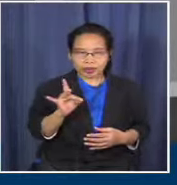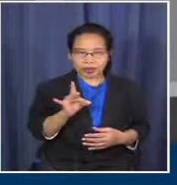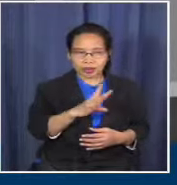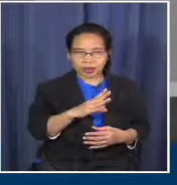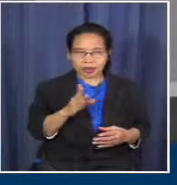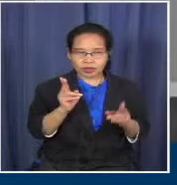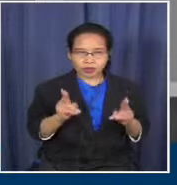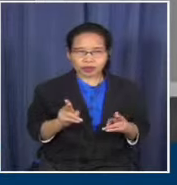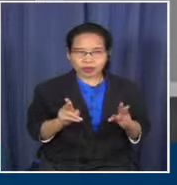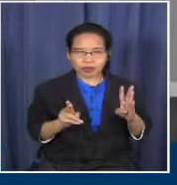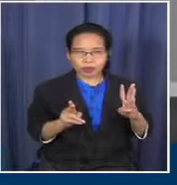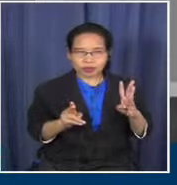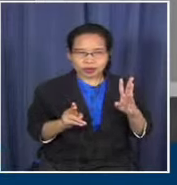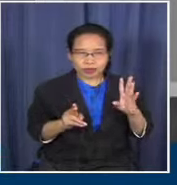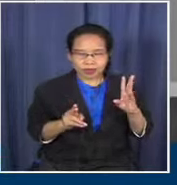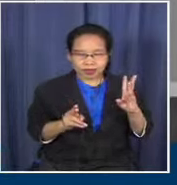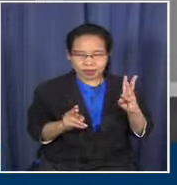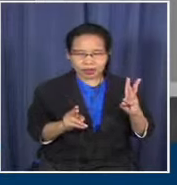chromosomes.